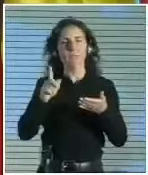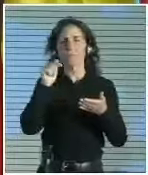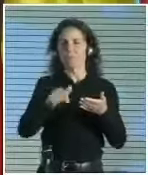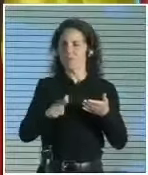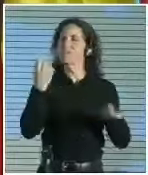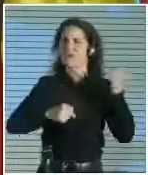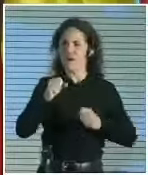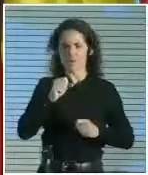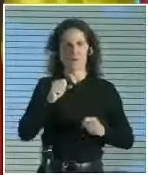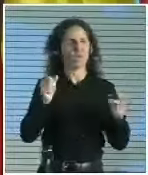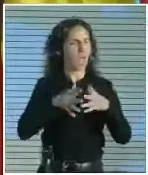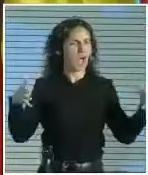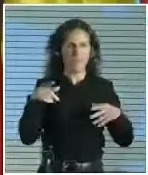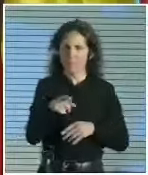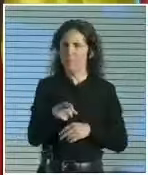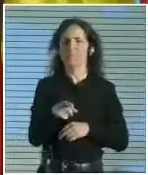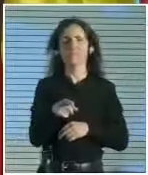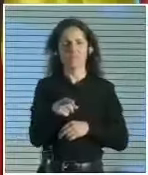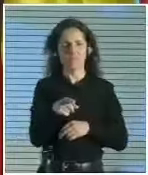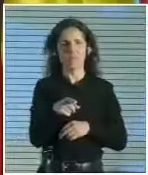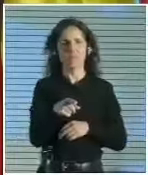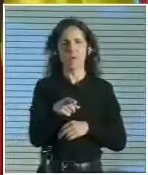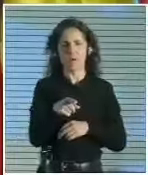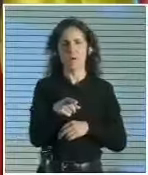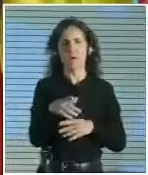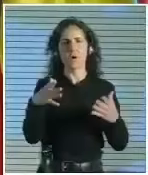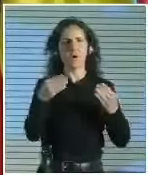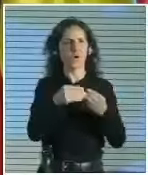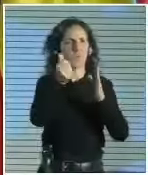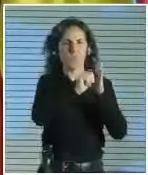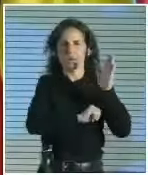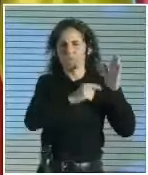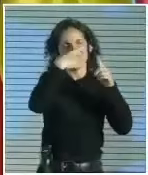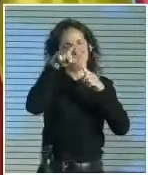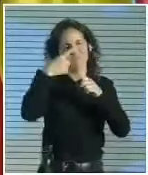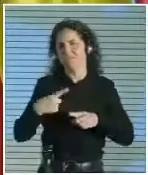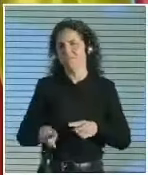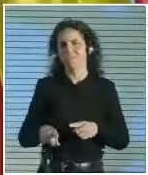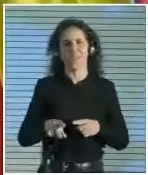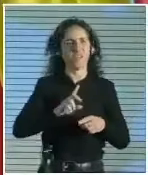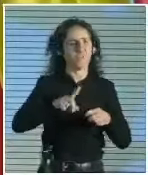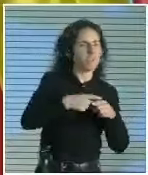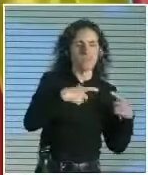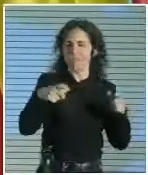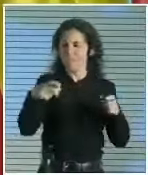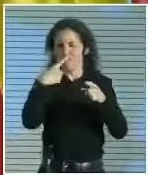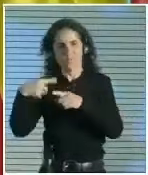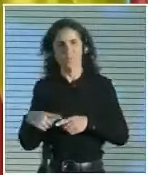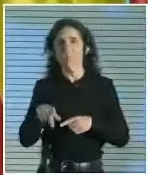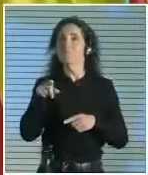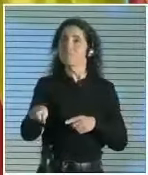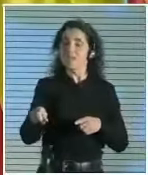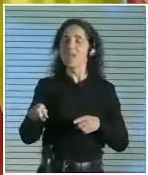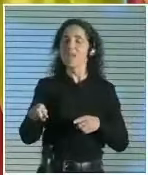broad one with different branches or programs. And it has the mandate to support the implementation of Sustainable